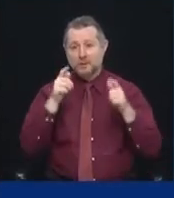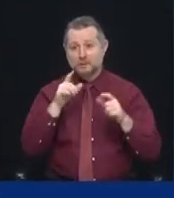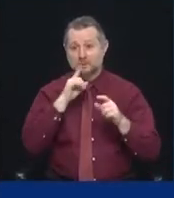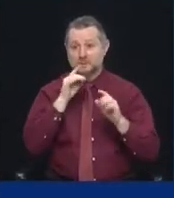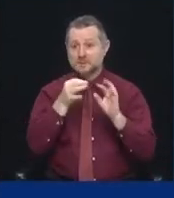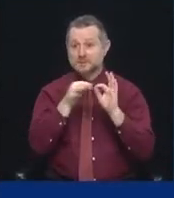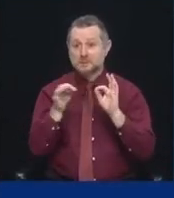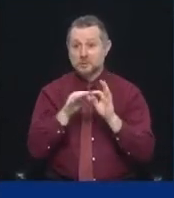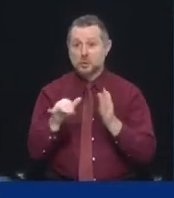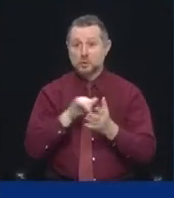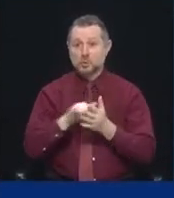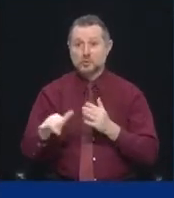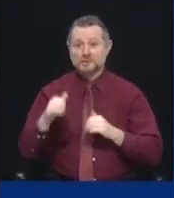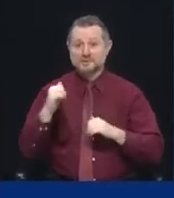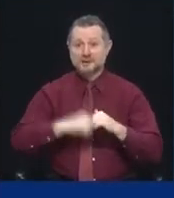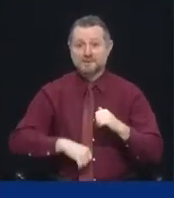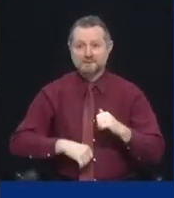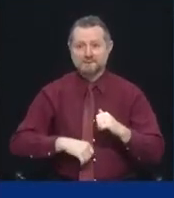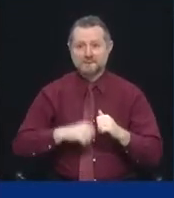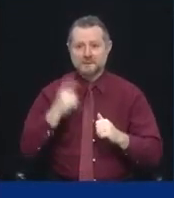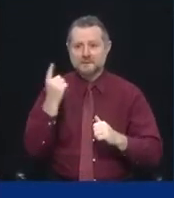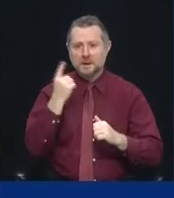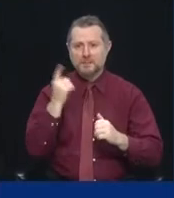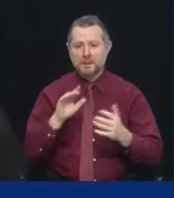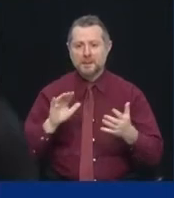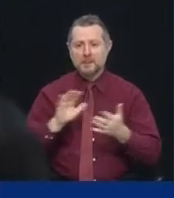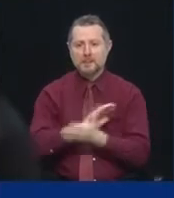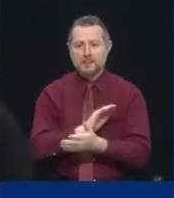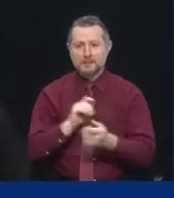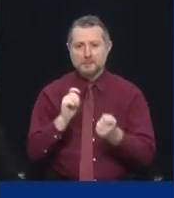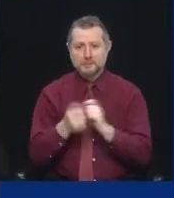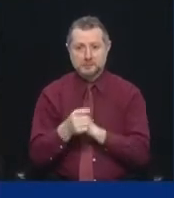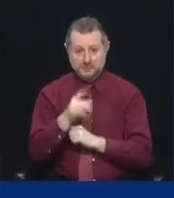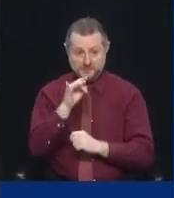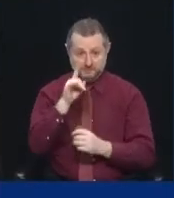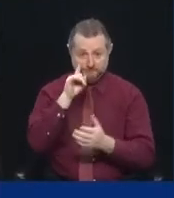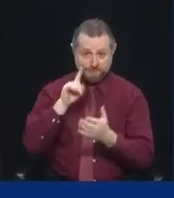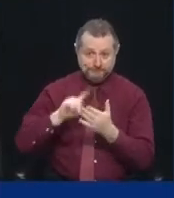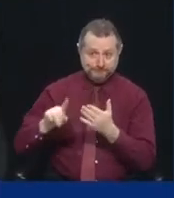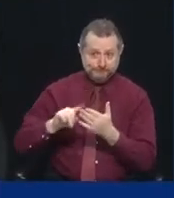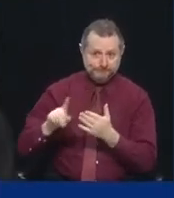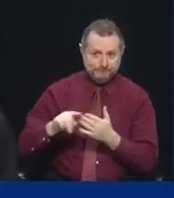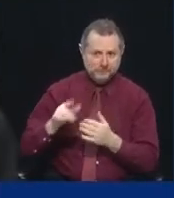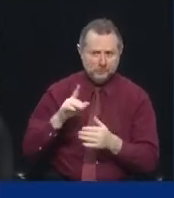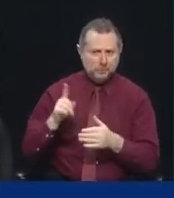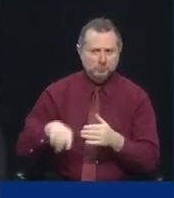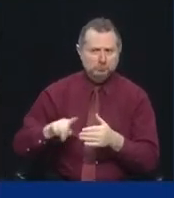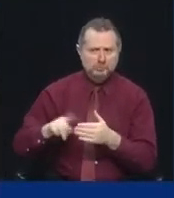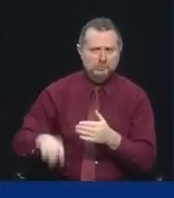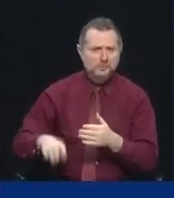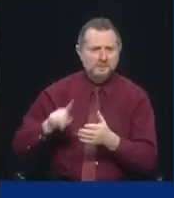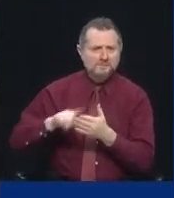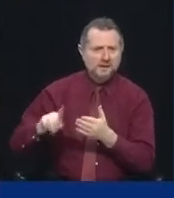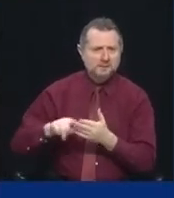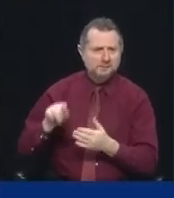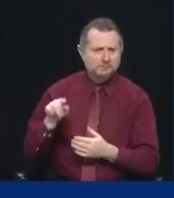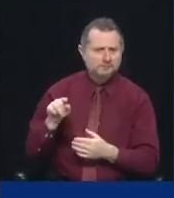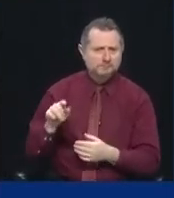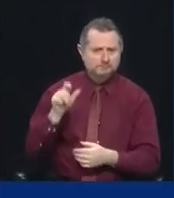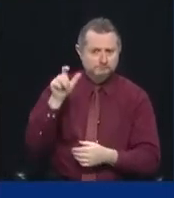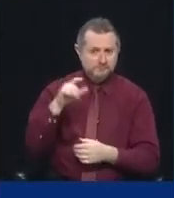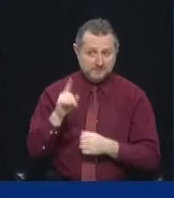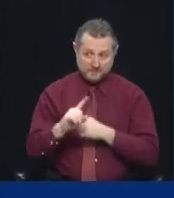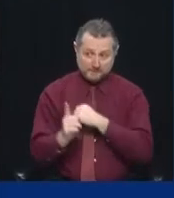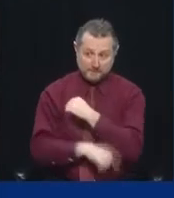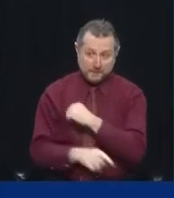rearrangement of the lights, if you will. Was there an investigation? If so, what were the findings of the investigation and whether or not somebody was punished